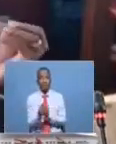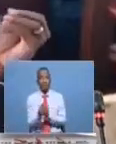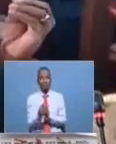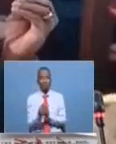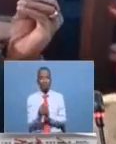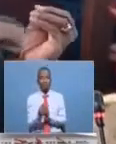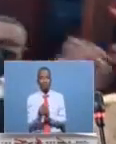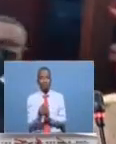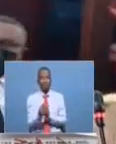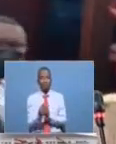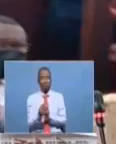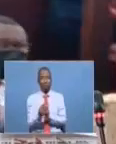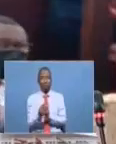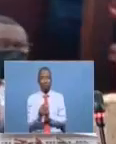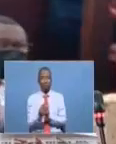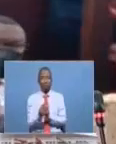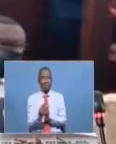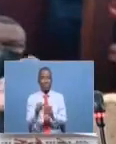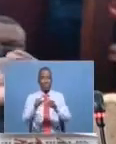both the statute,